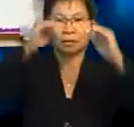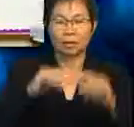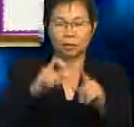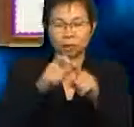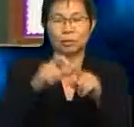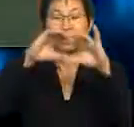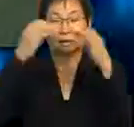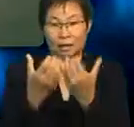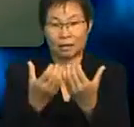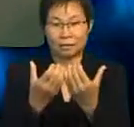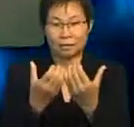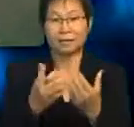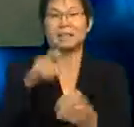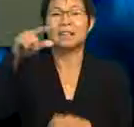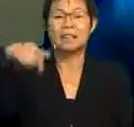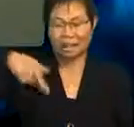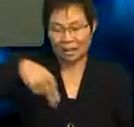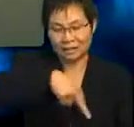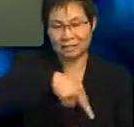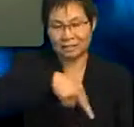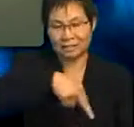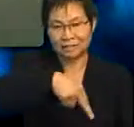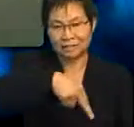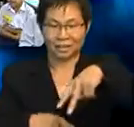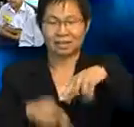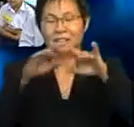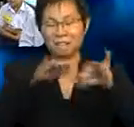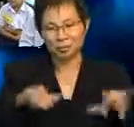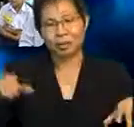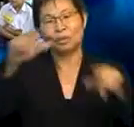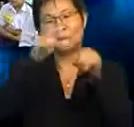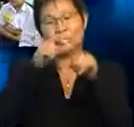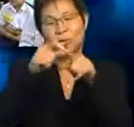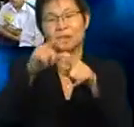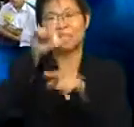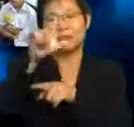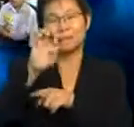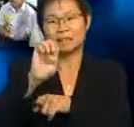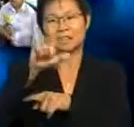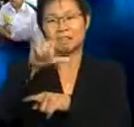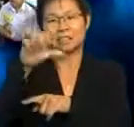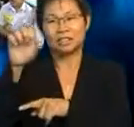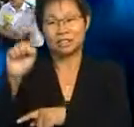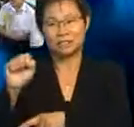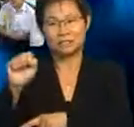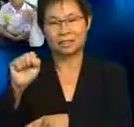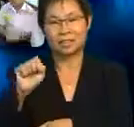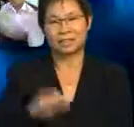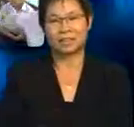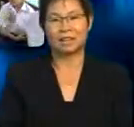The next word, class, legs. Legs. Spell the word.